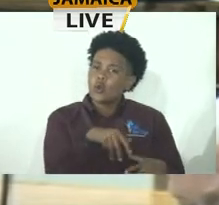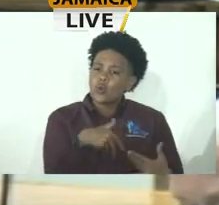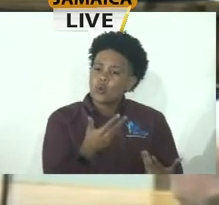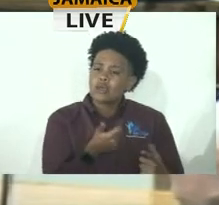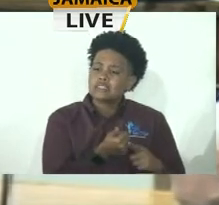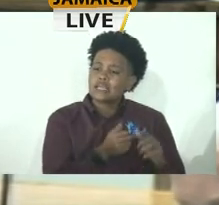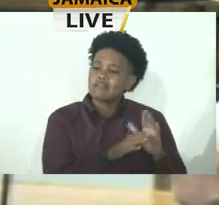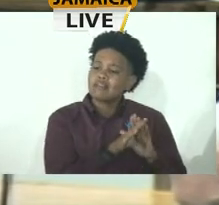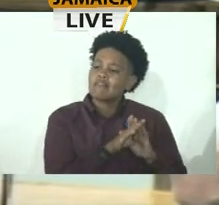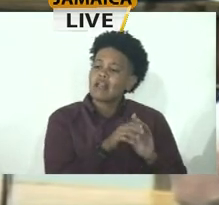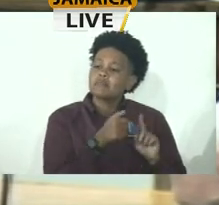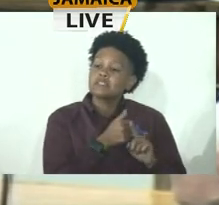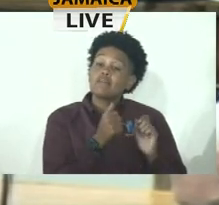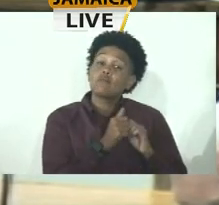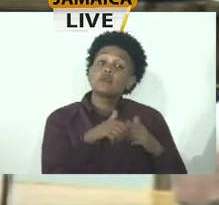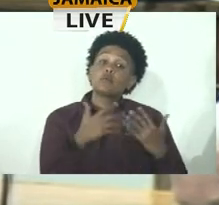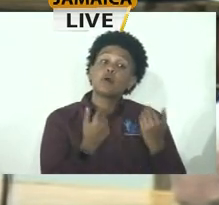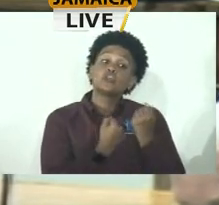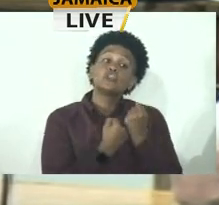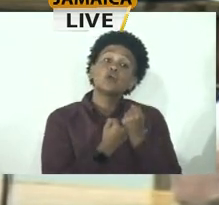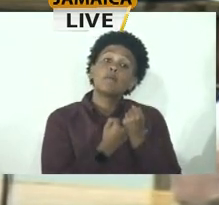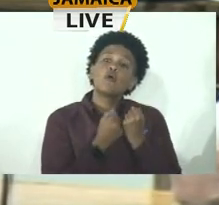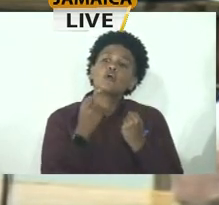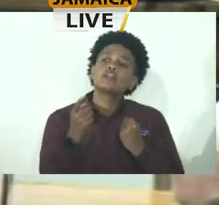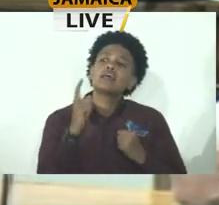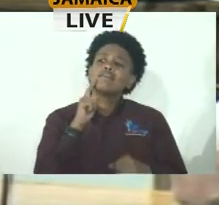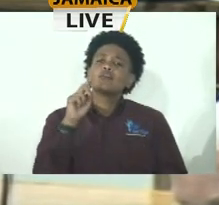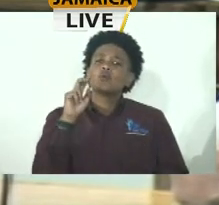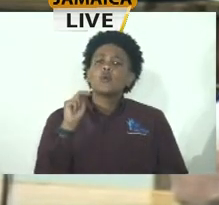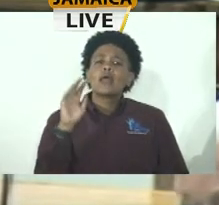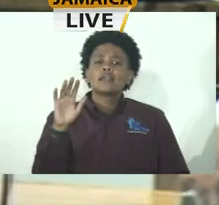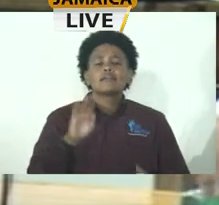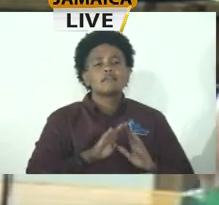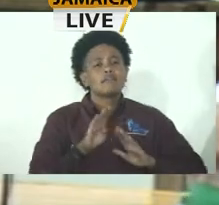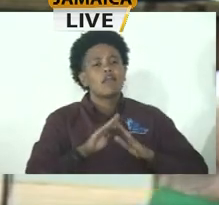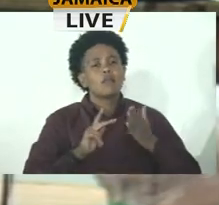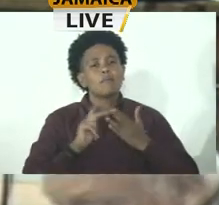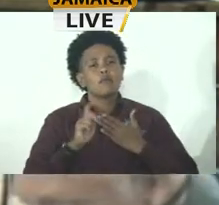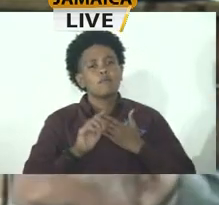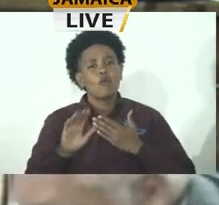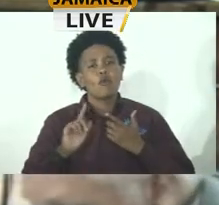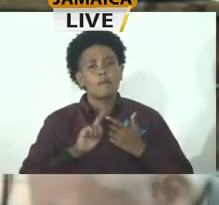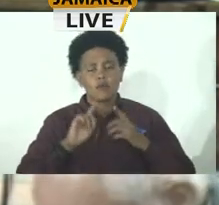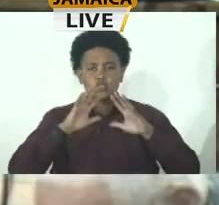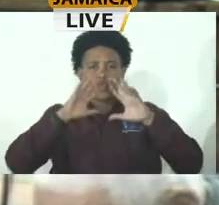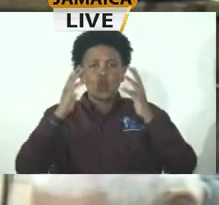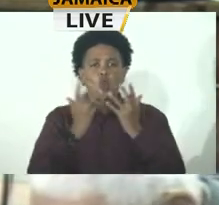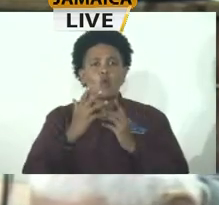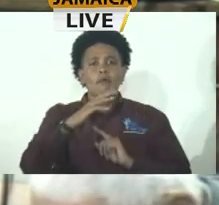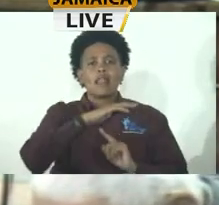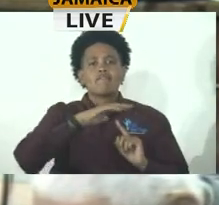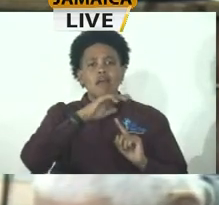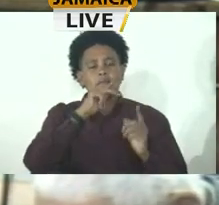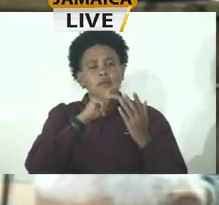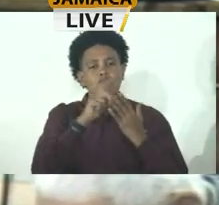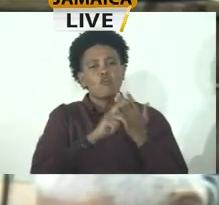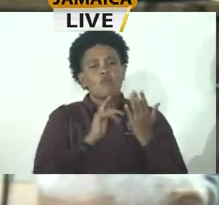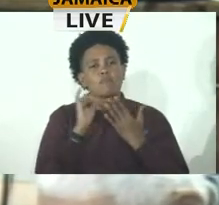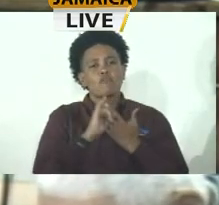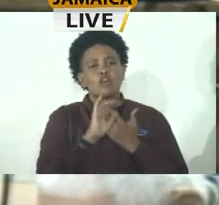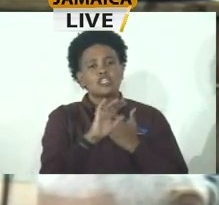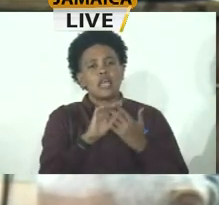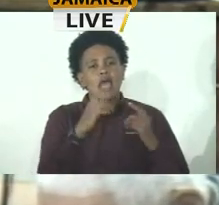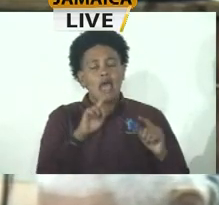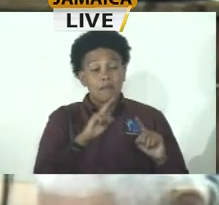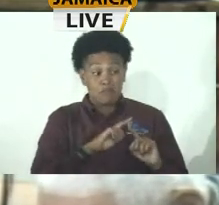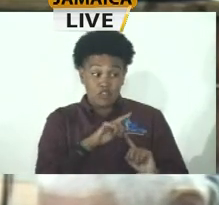developing with the support of the united nations development program and the global environment program project an